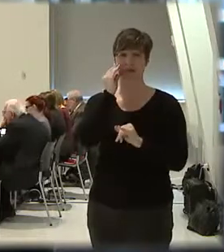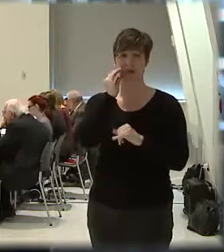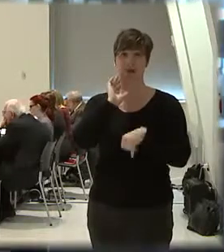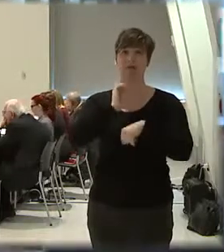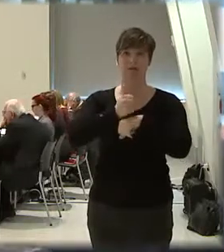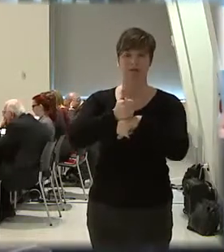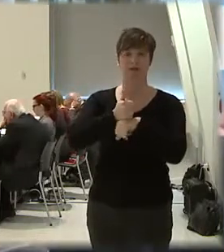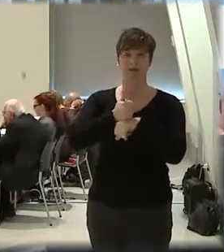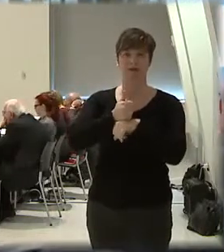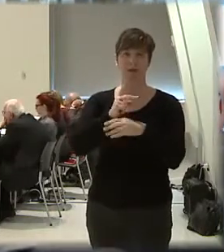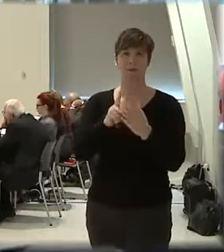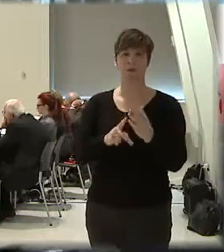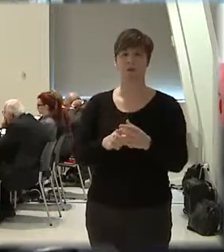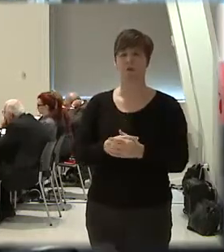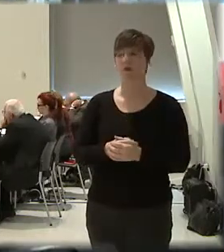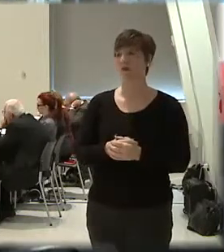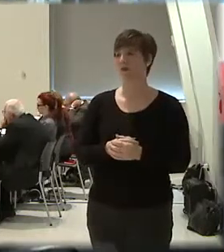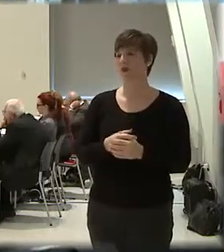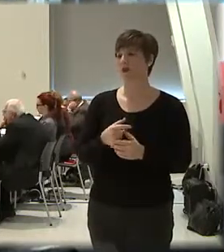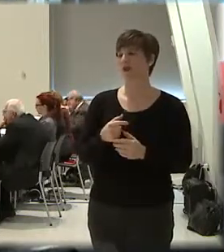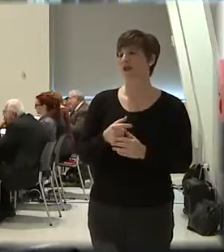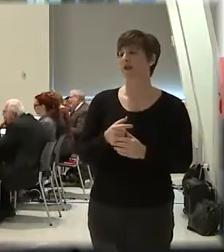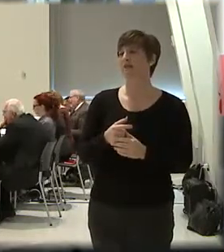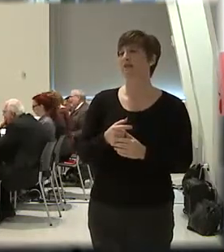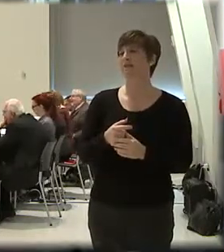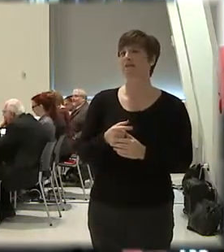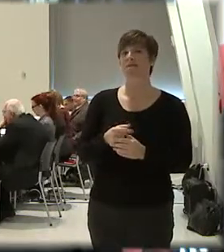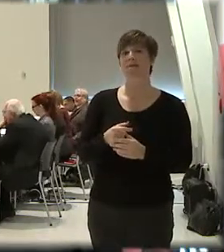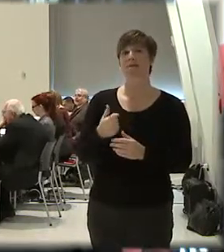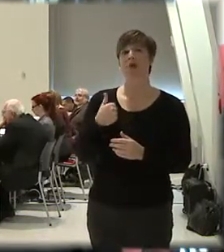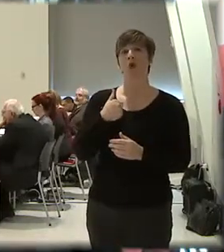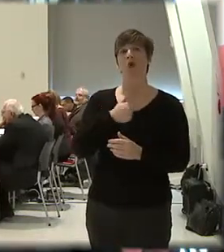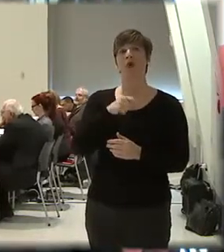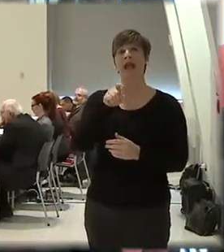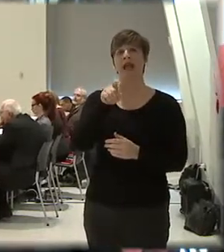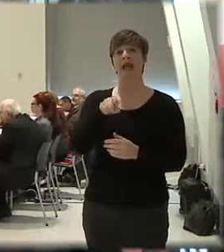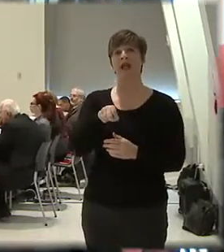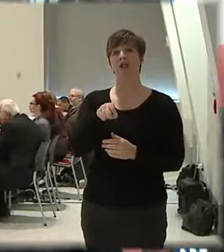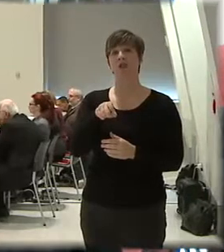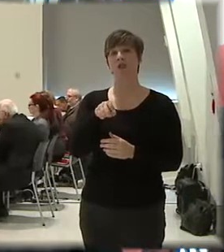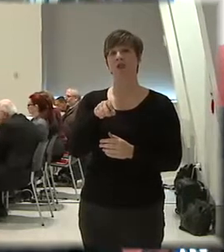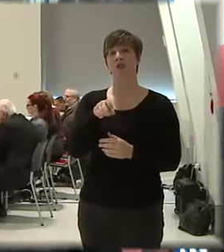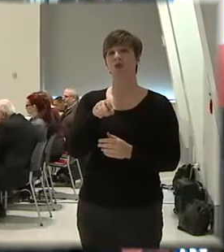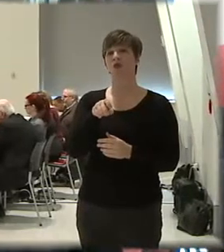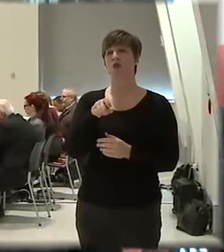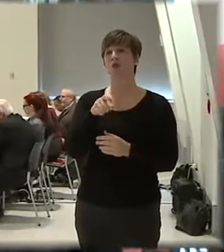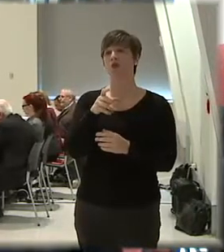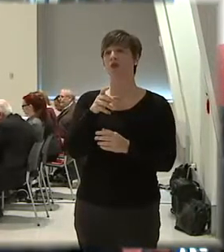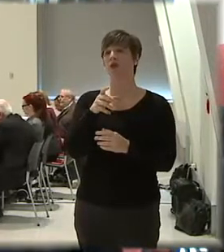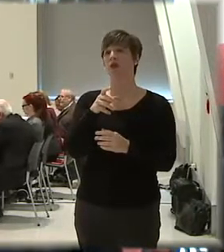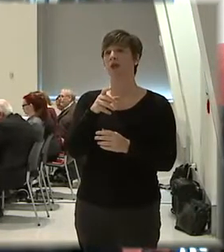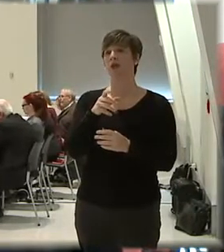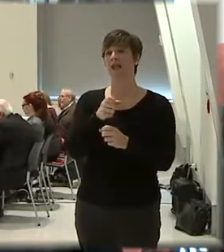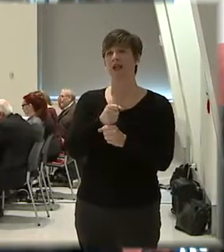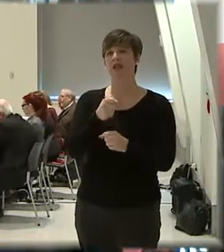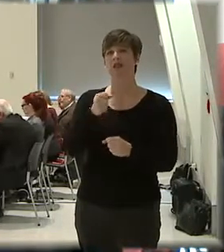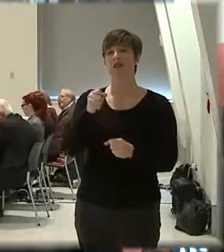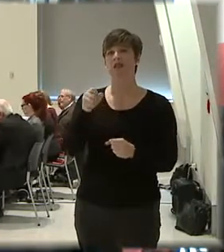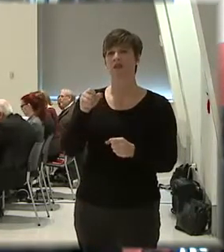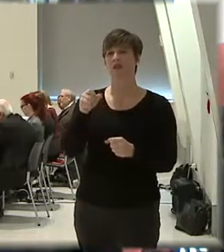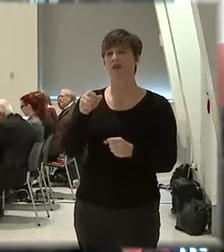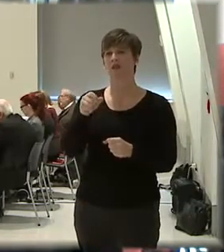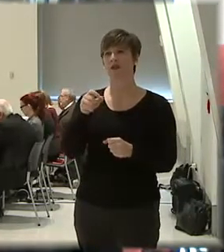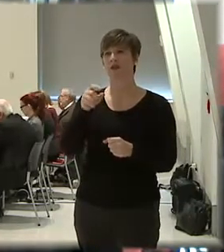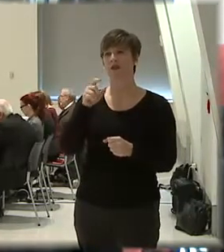phase, we had to get buy-in from the boots on the ground, the officers.